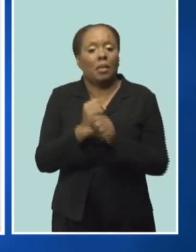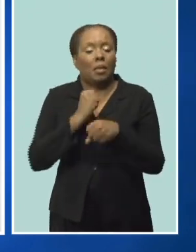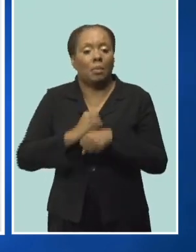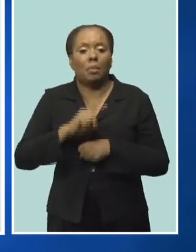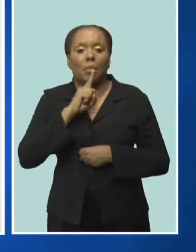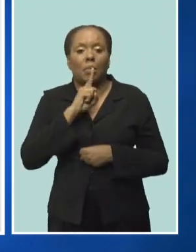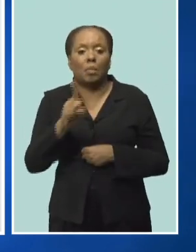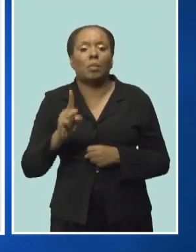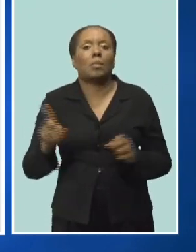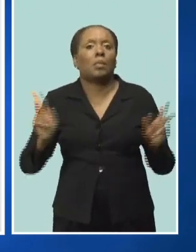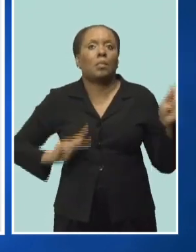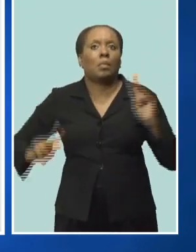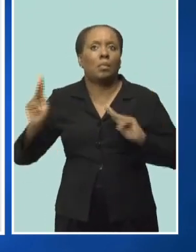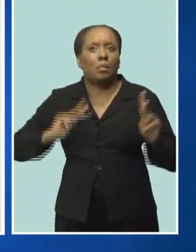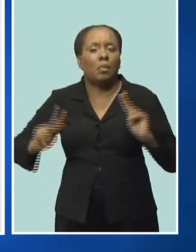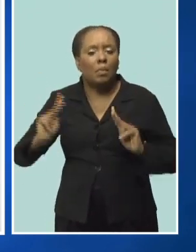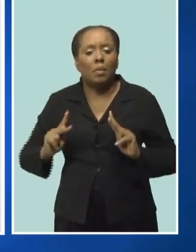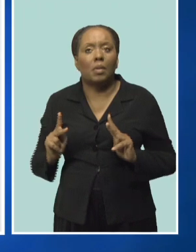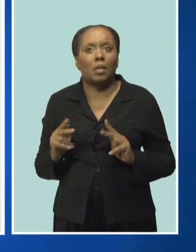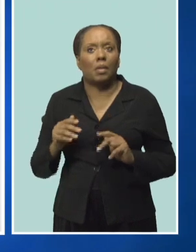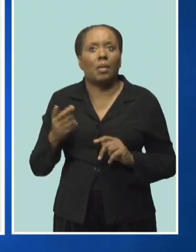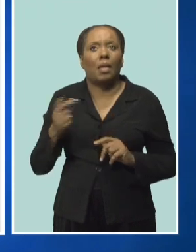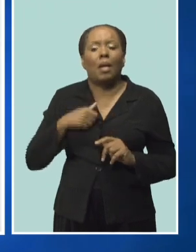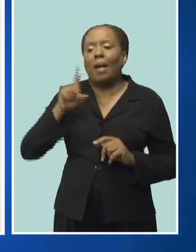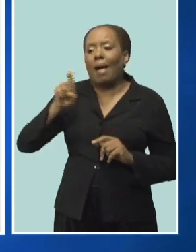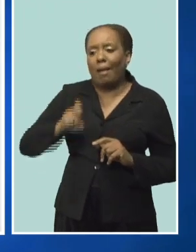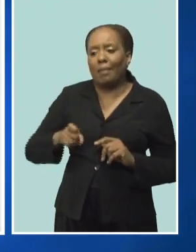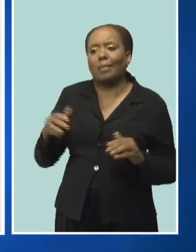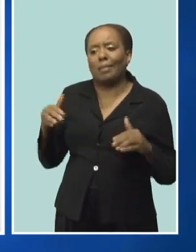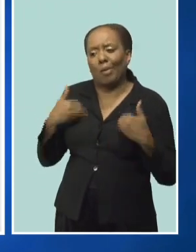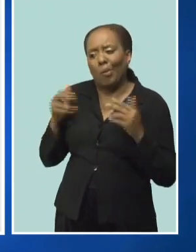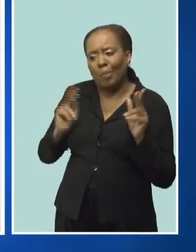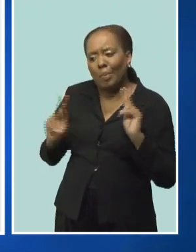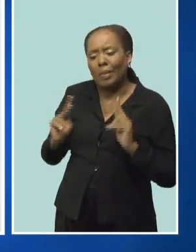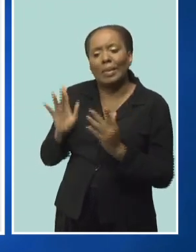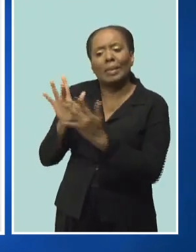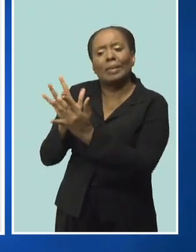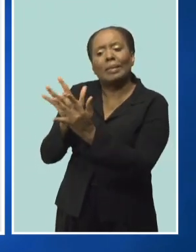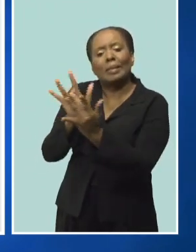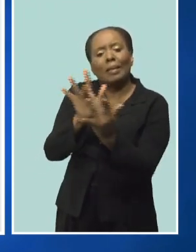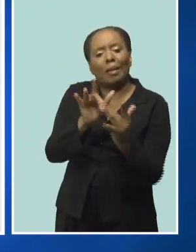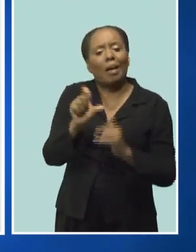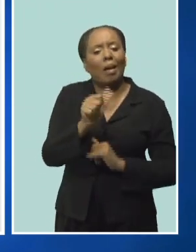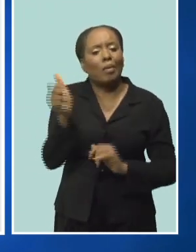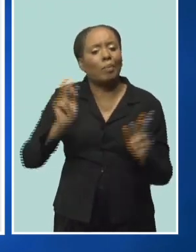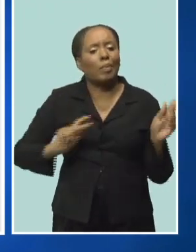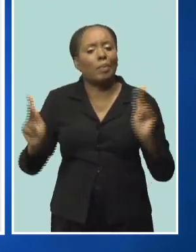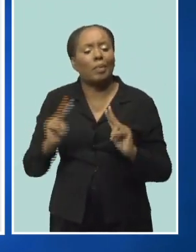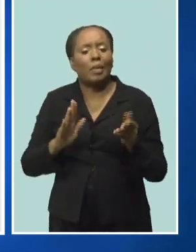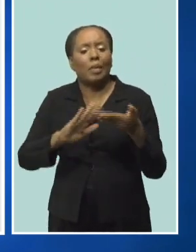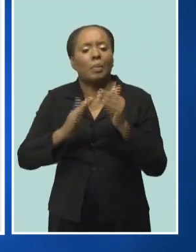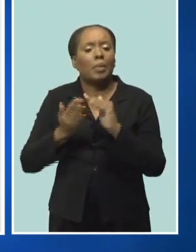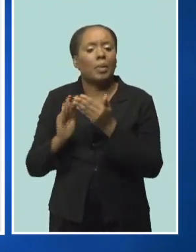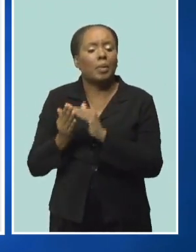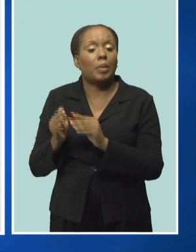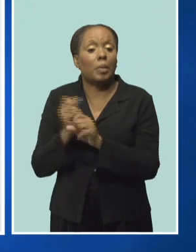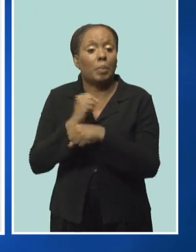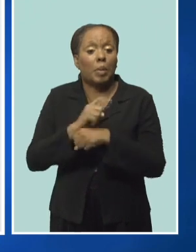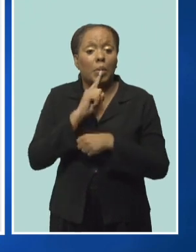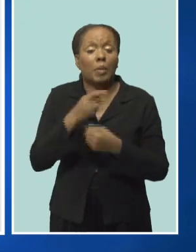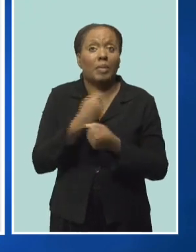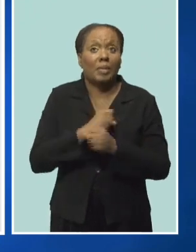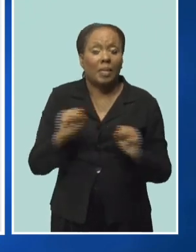the people who you know. I asked the young people yesterday to reach out to others in their community and to make sure that they're safe and work